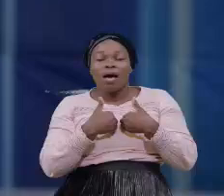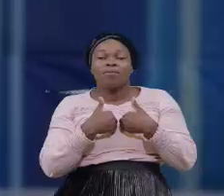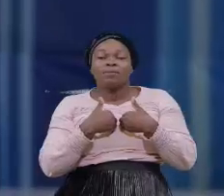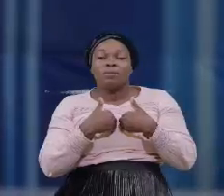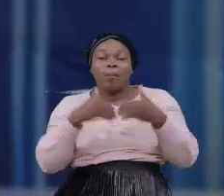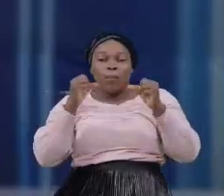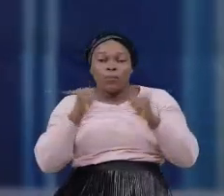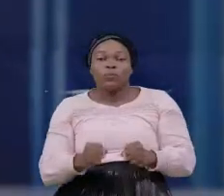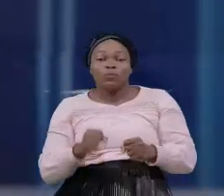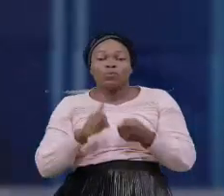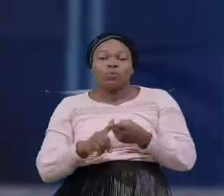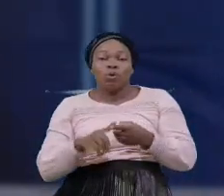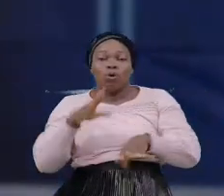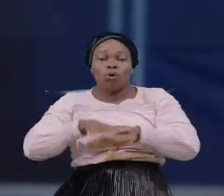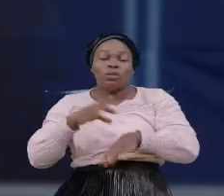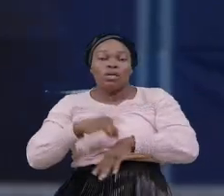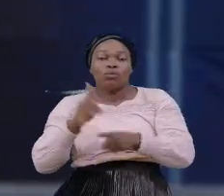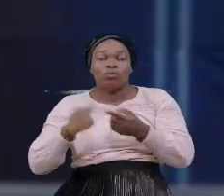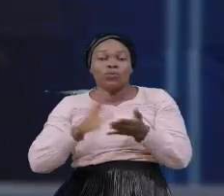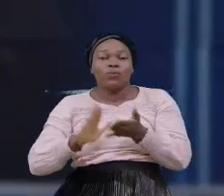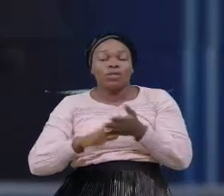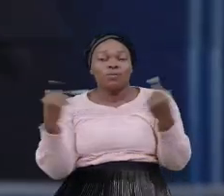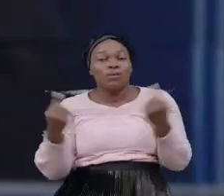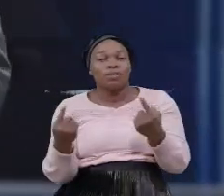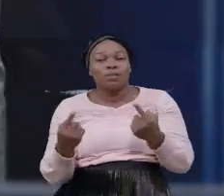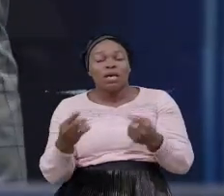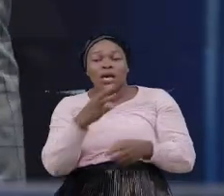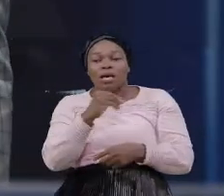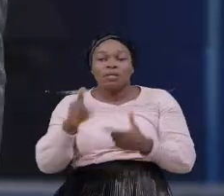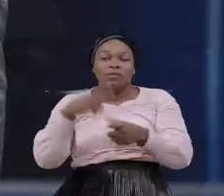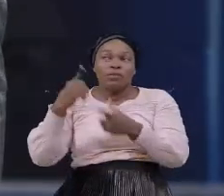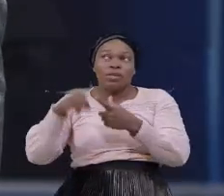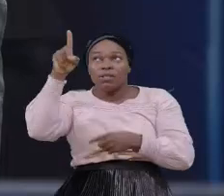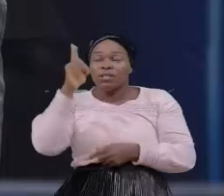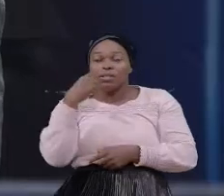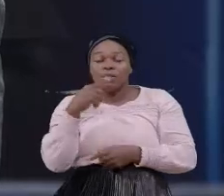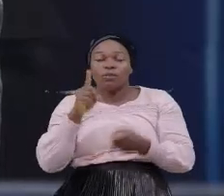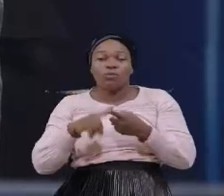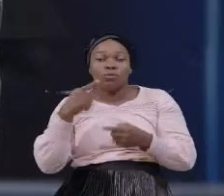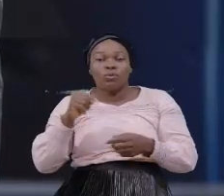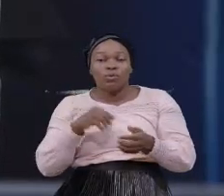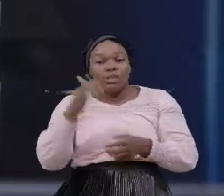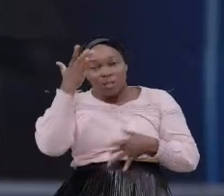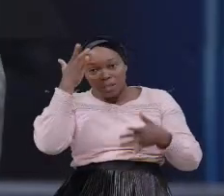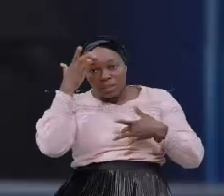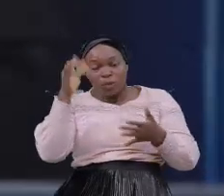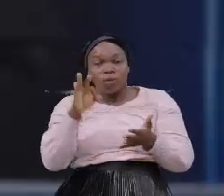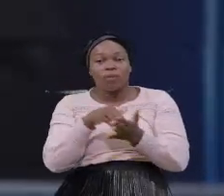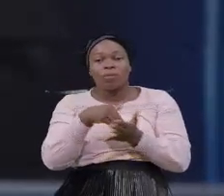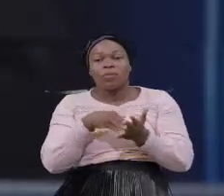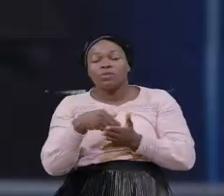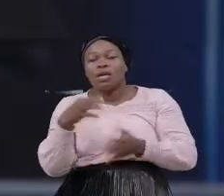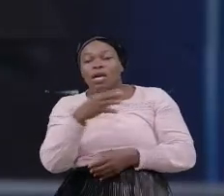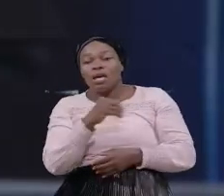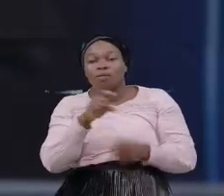to forgive sins. And then he says, to the sick of the palsy. Look at verse 11 now. In